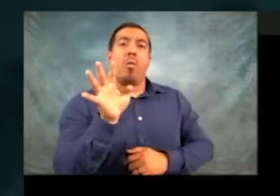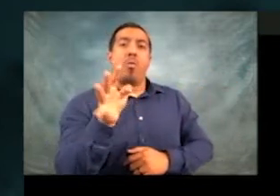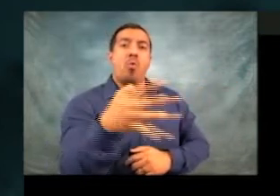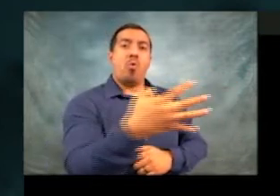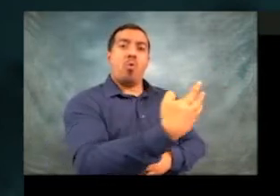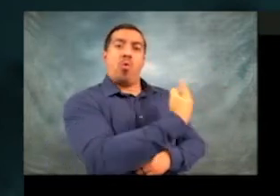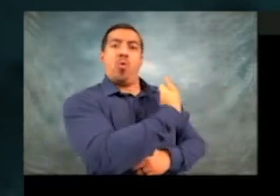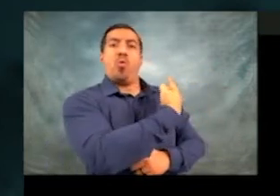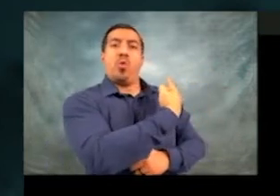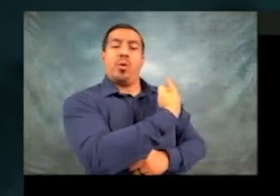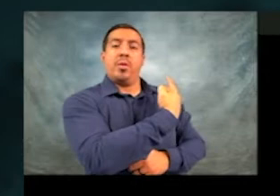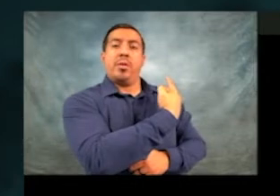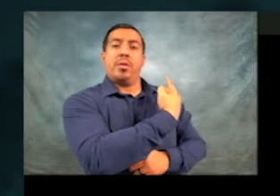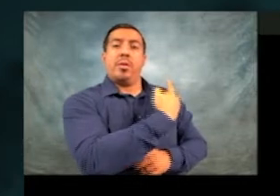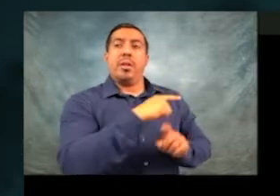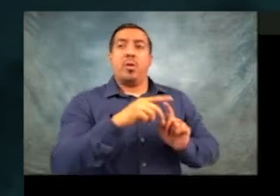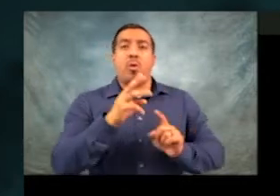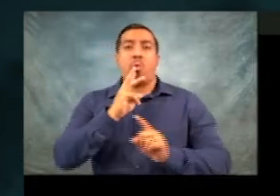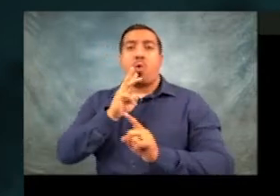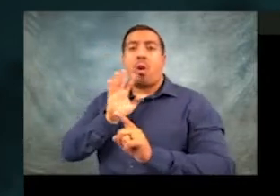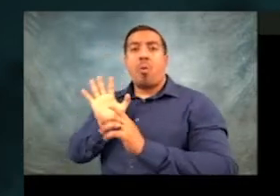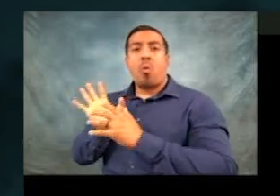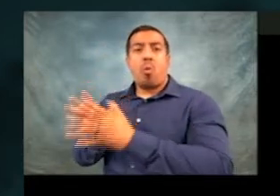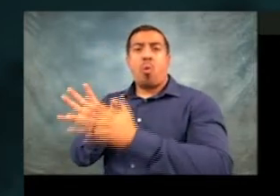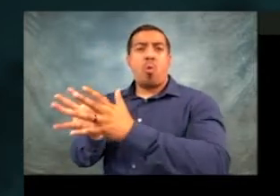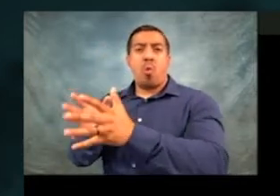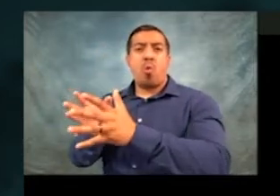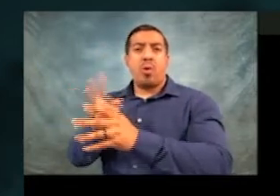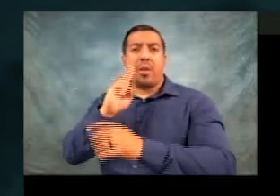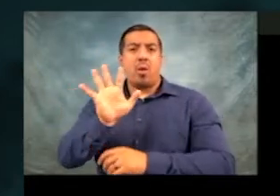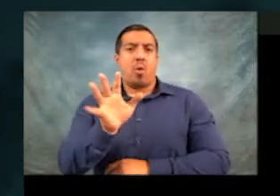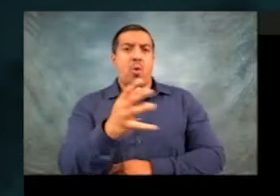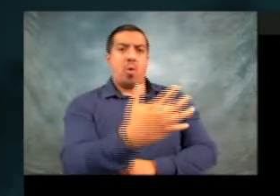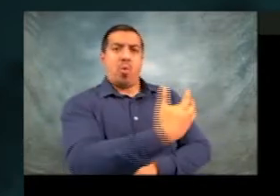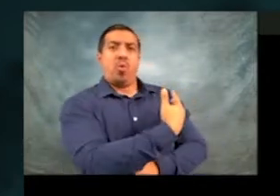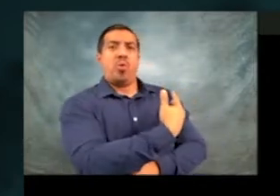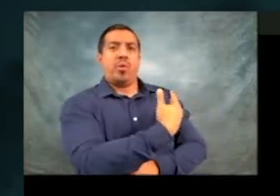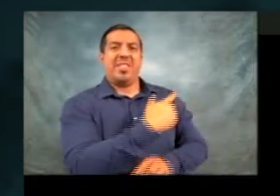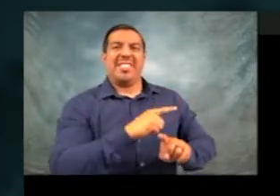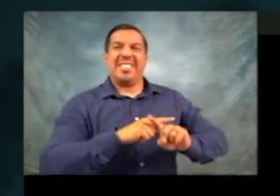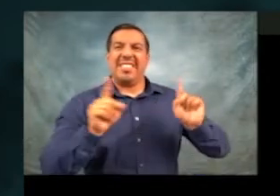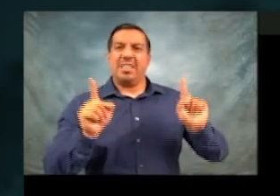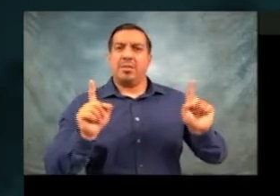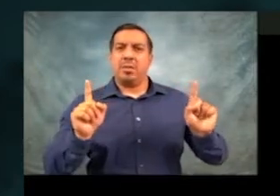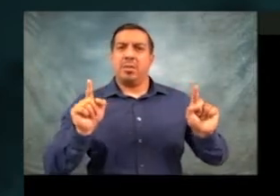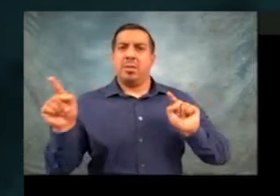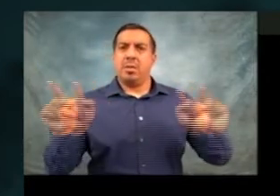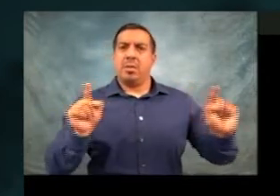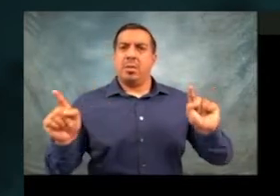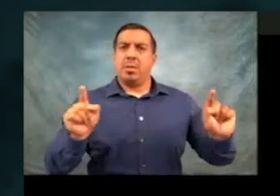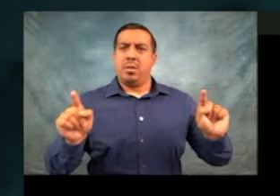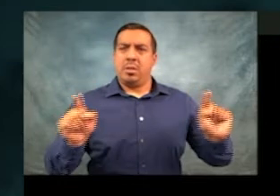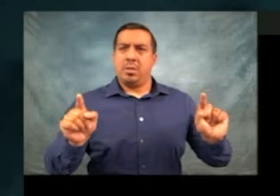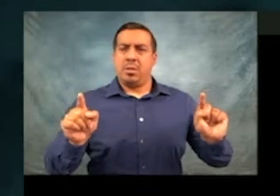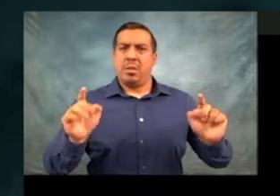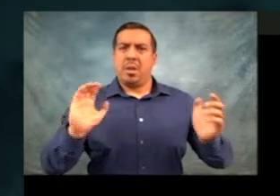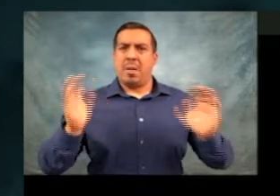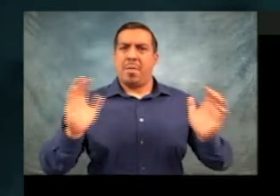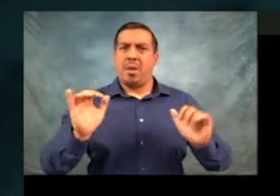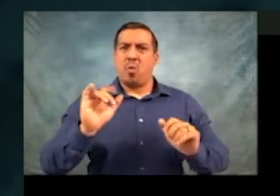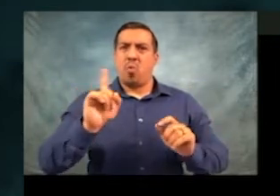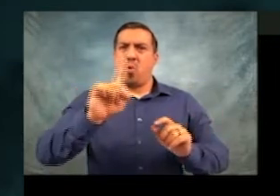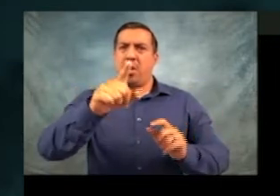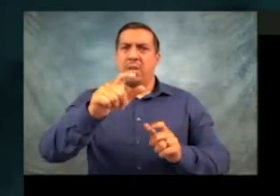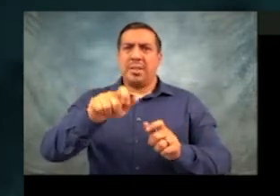from the coastline. And you can see just how much of a difference it makes where